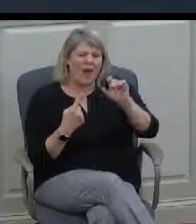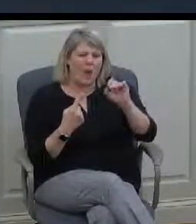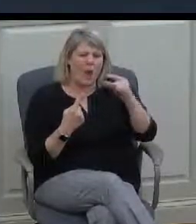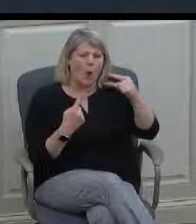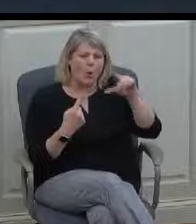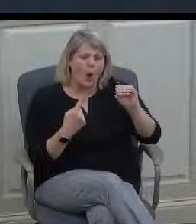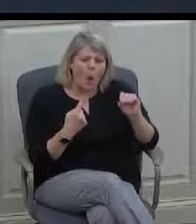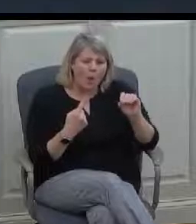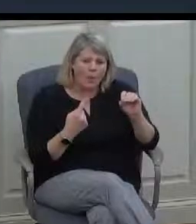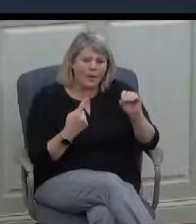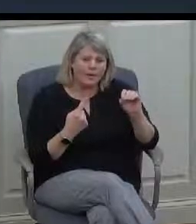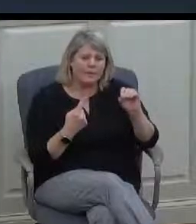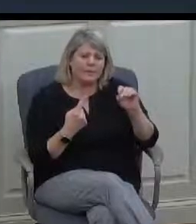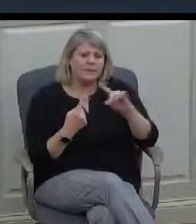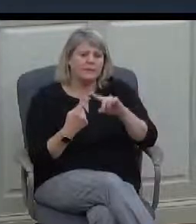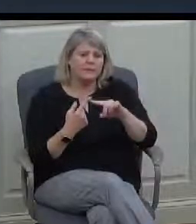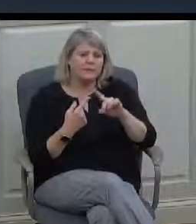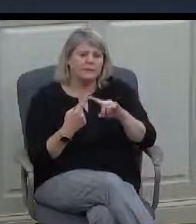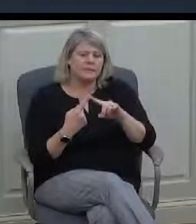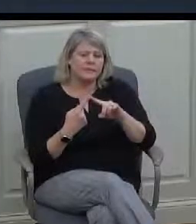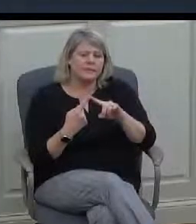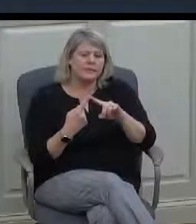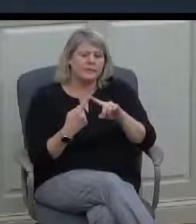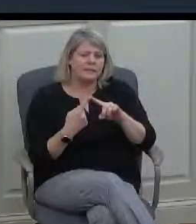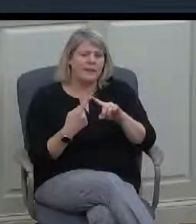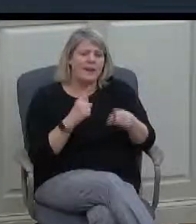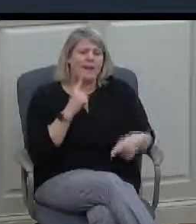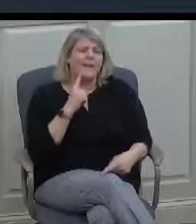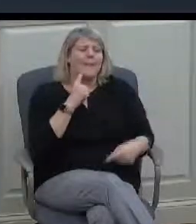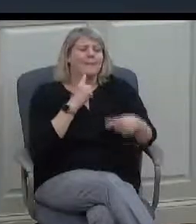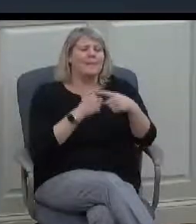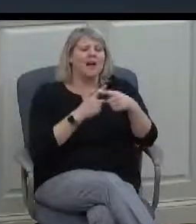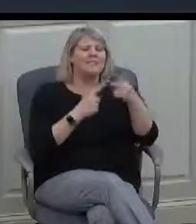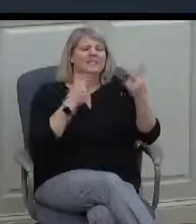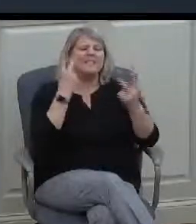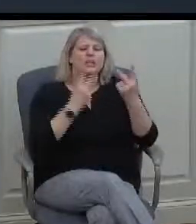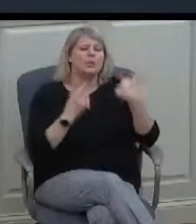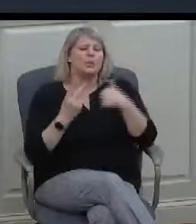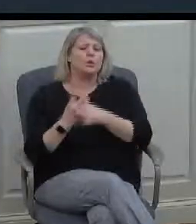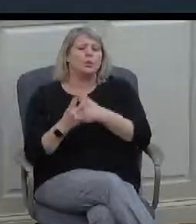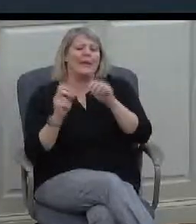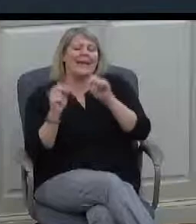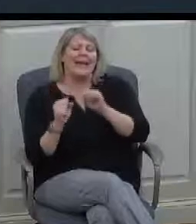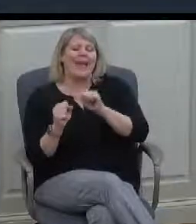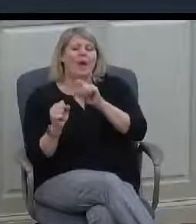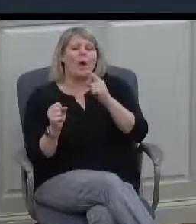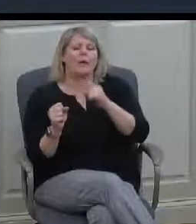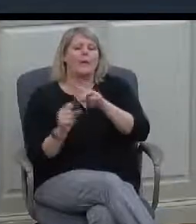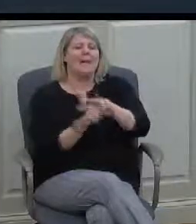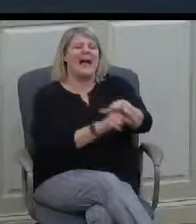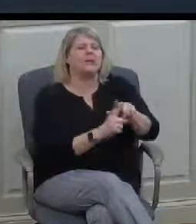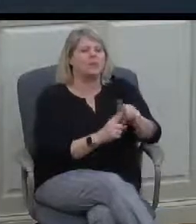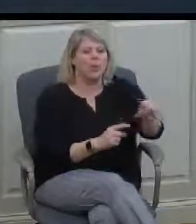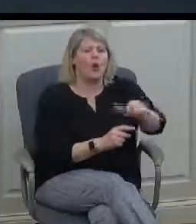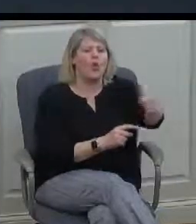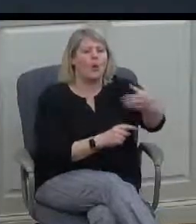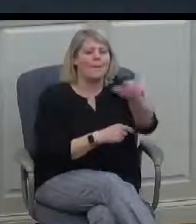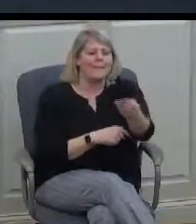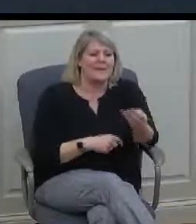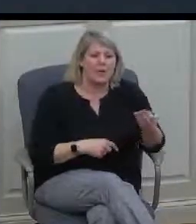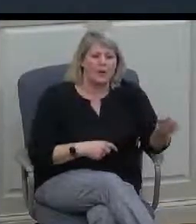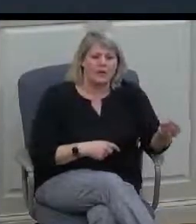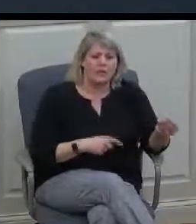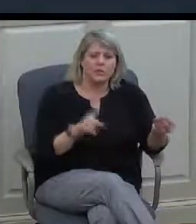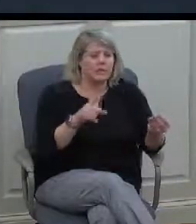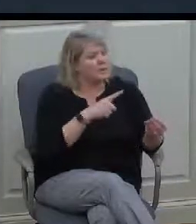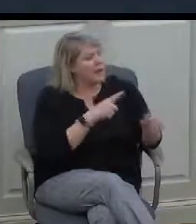font styles, and visuals that we can apply to other materials as we move along. Hey, Matt, do we have an overhead